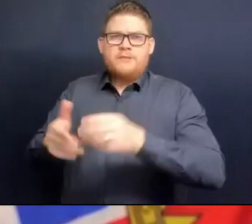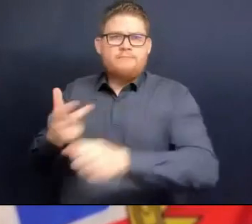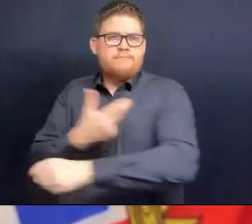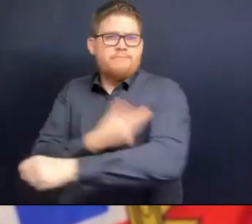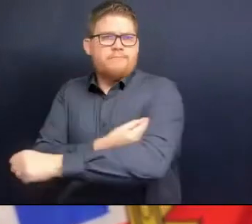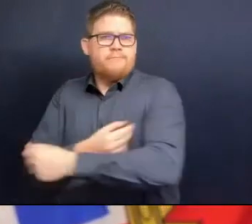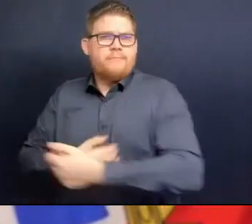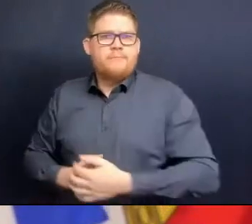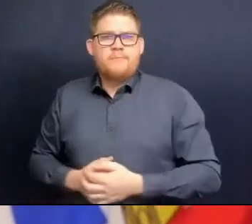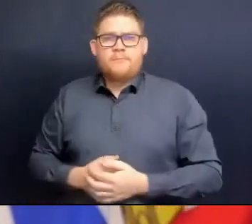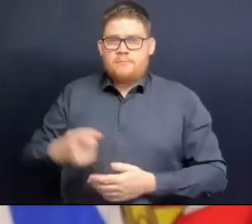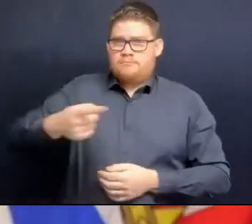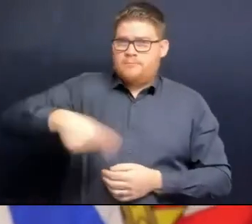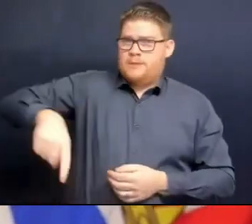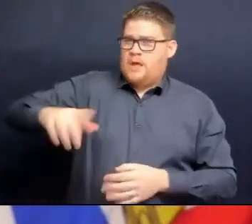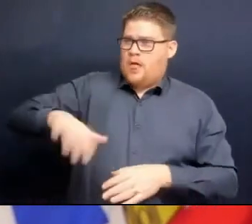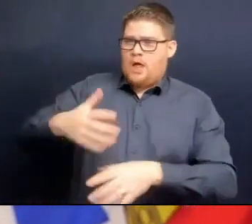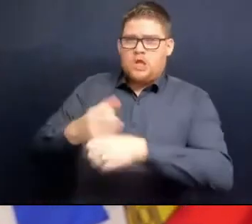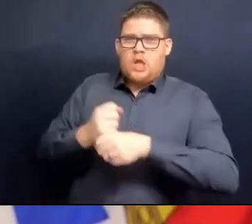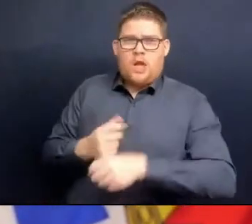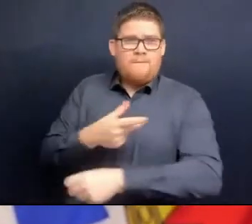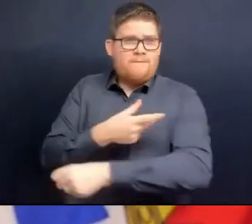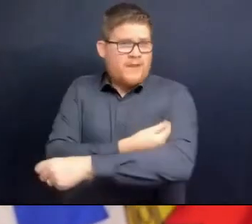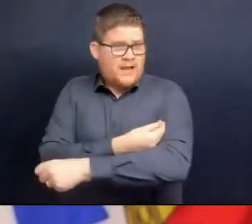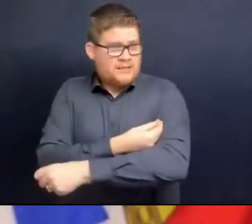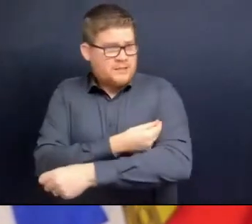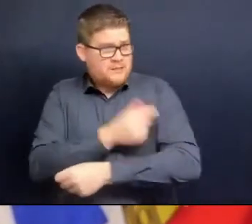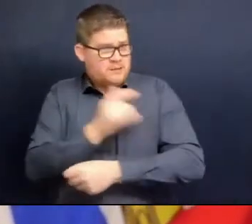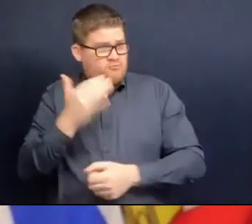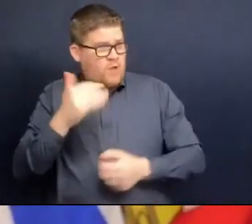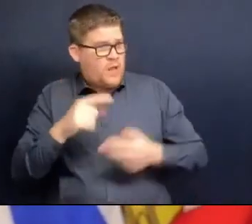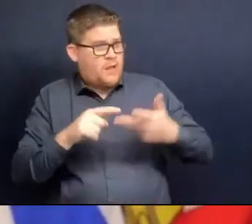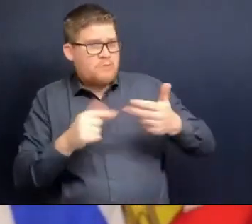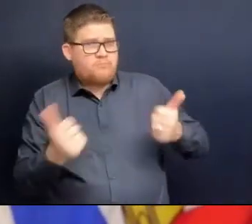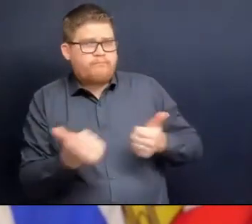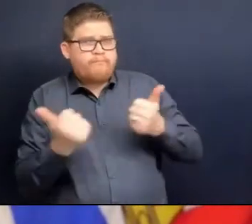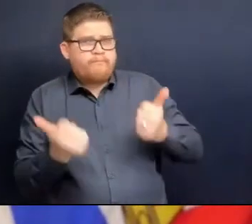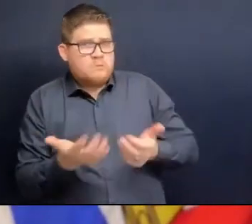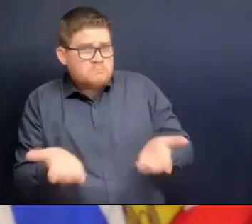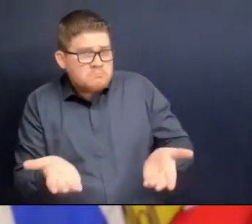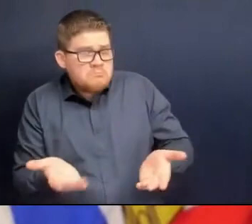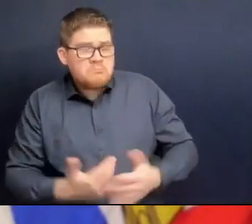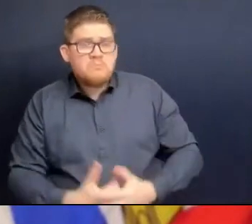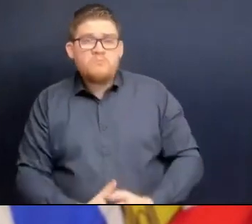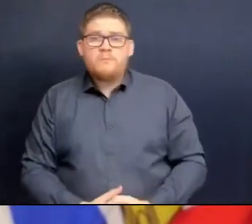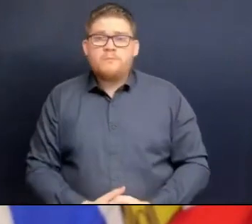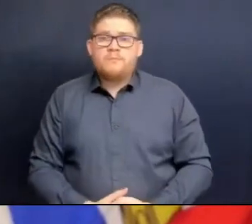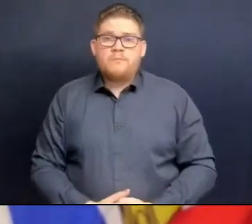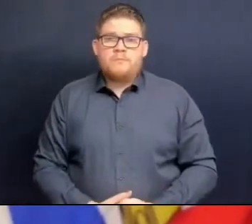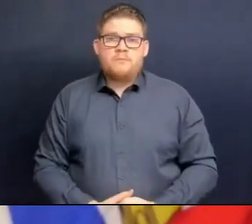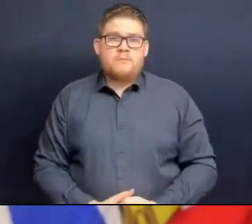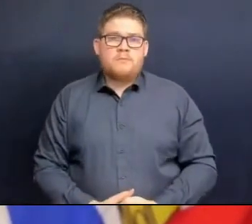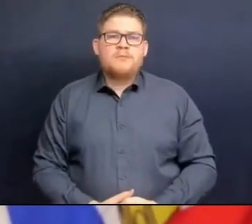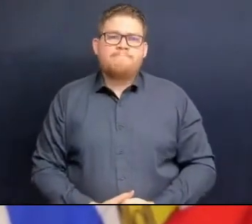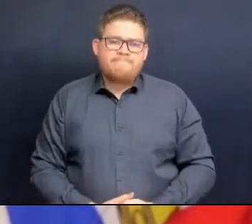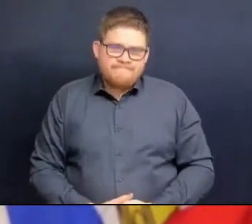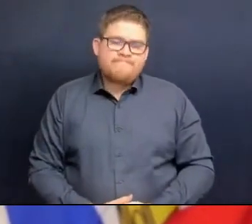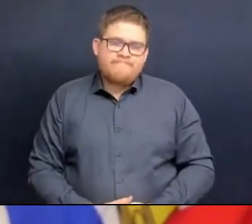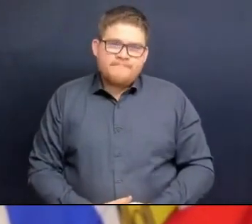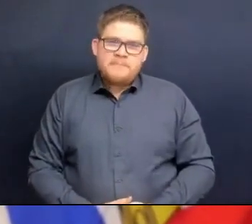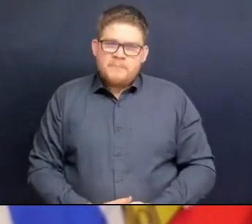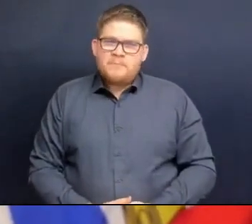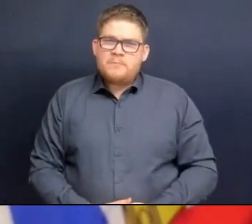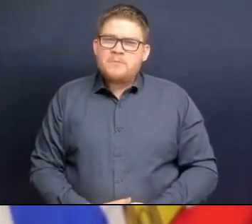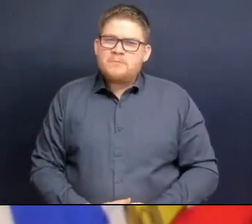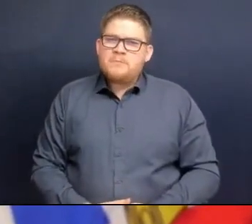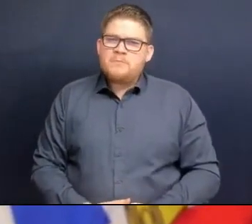A lot of people in BC had Omicron in January, and can we get an answer in French as well? Yeah, I think that's part of it. I